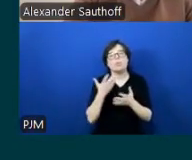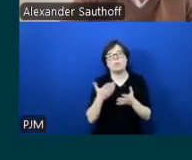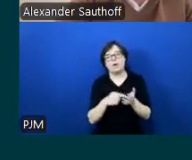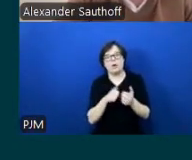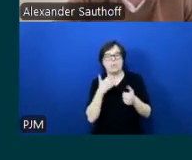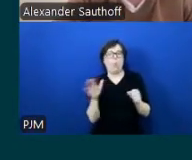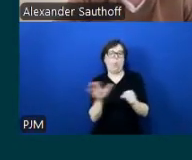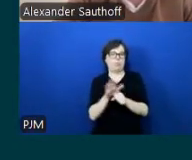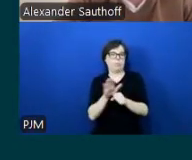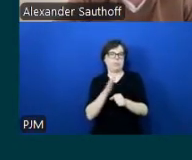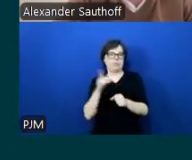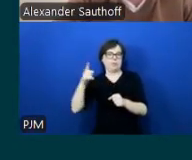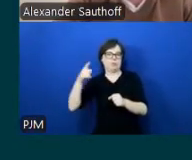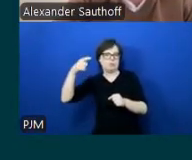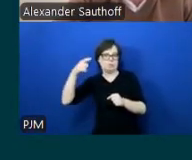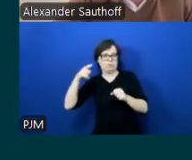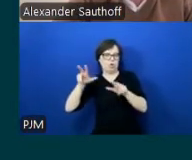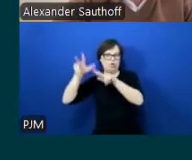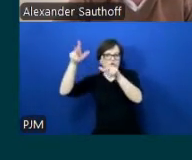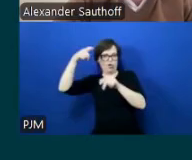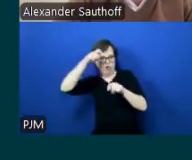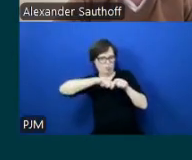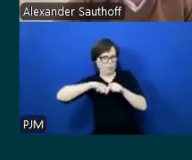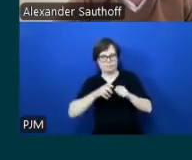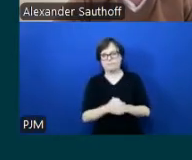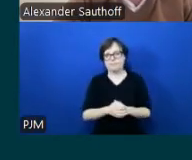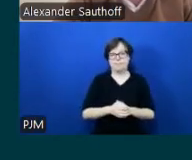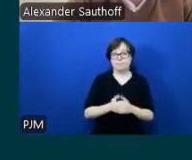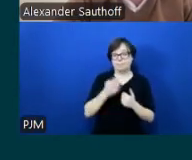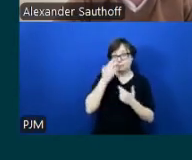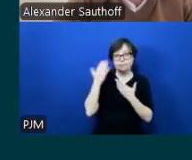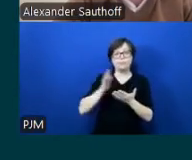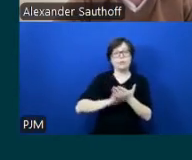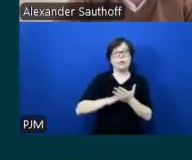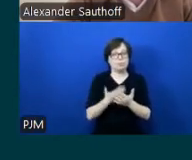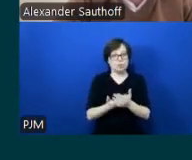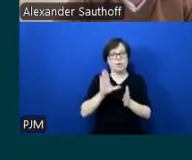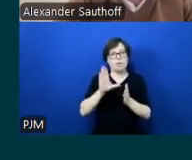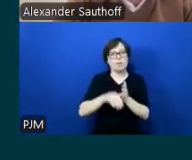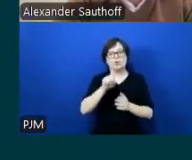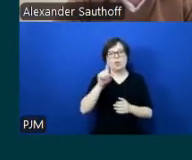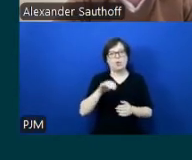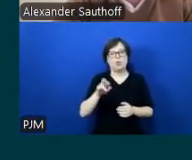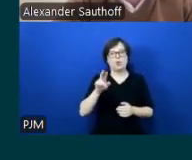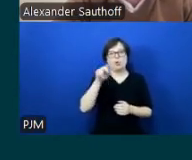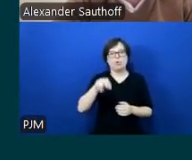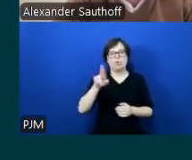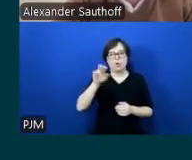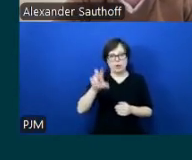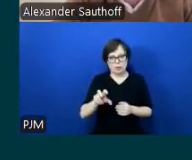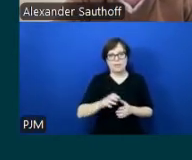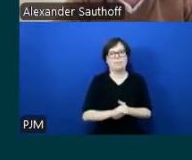So here's just an example of the city of Zurich, and that is showing again how the city